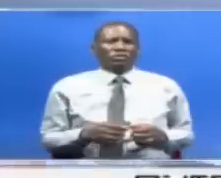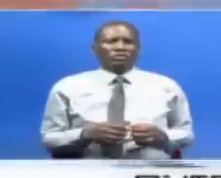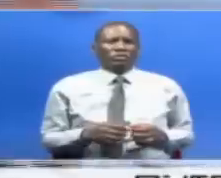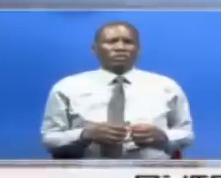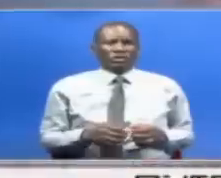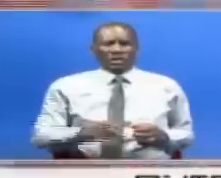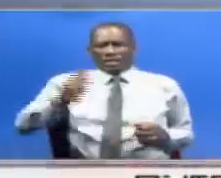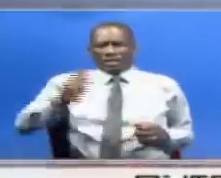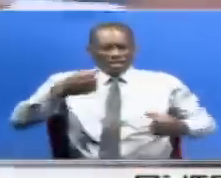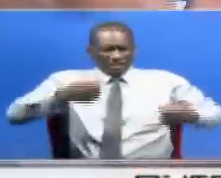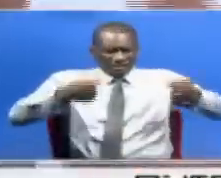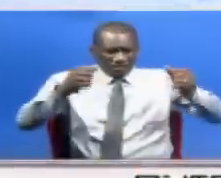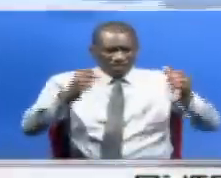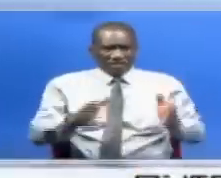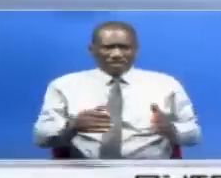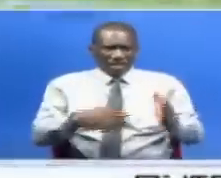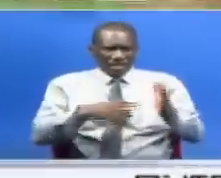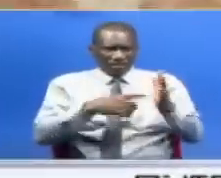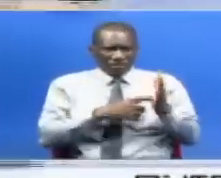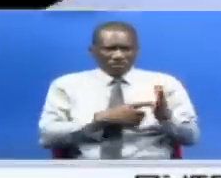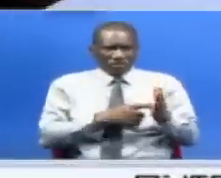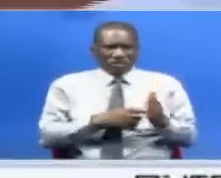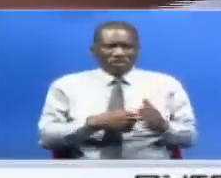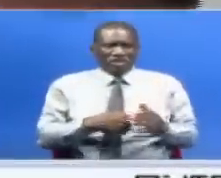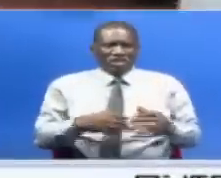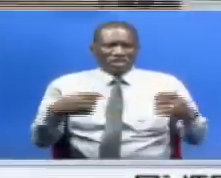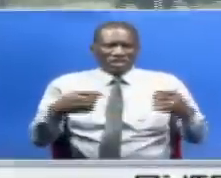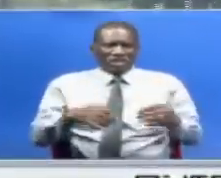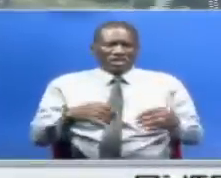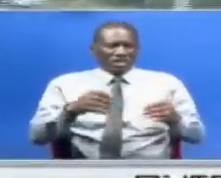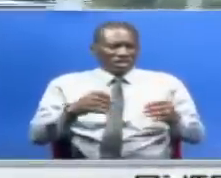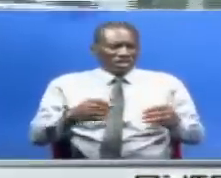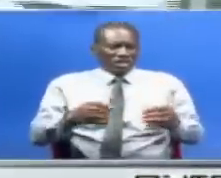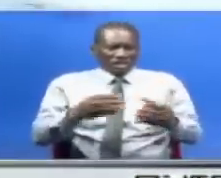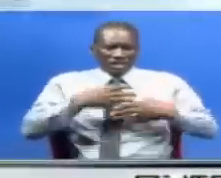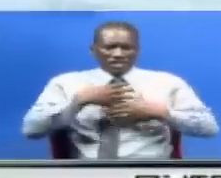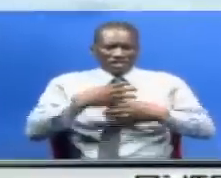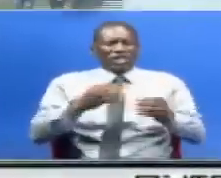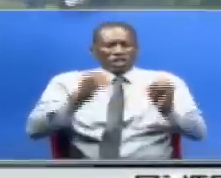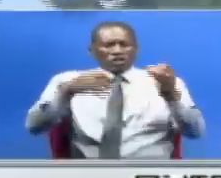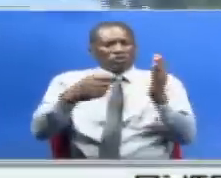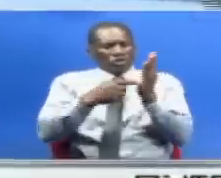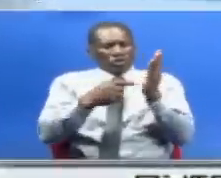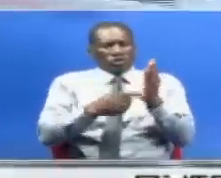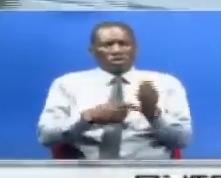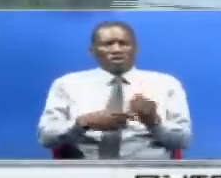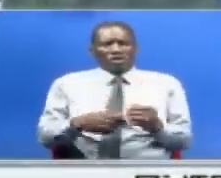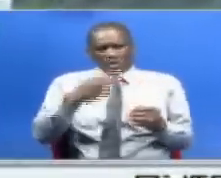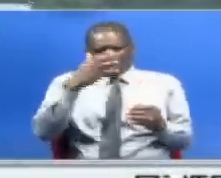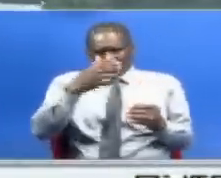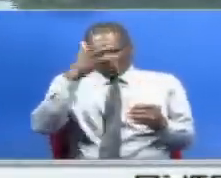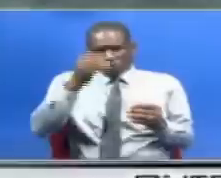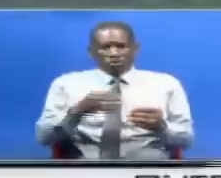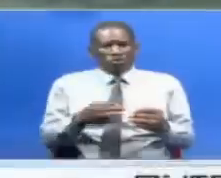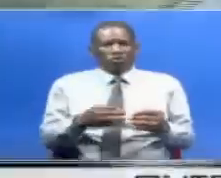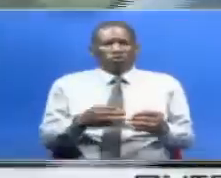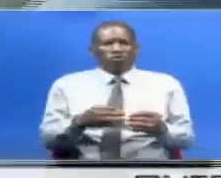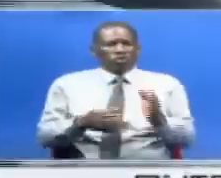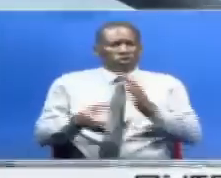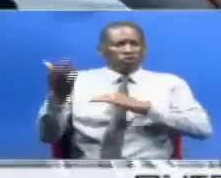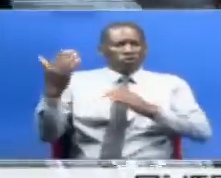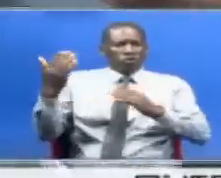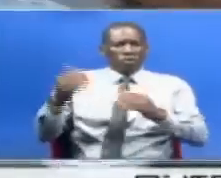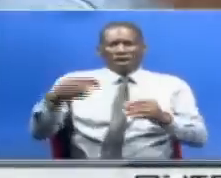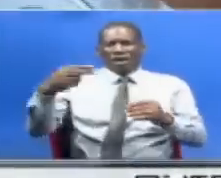Kenyan motorists have shown a degree of averseness to this new technology, especially after some rather bad reviews of the earlier versions of